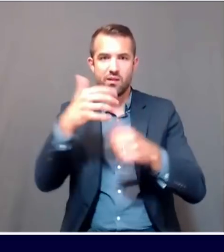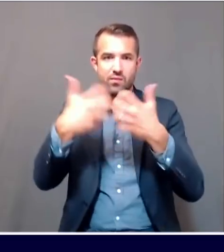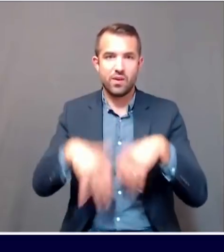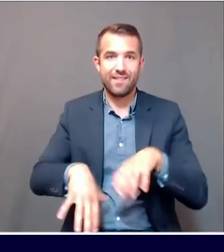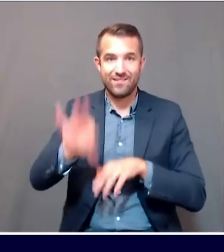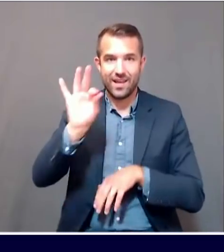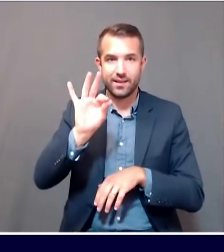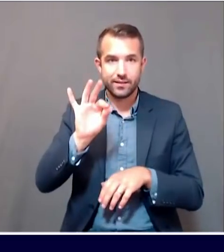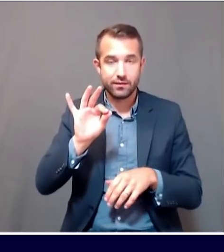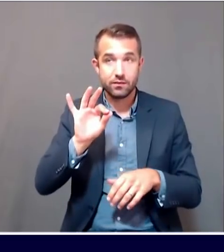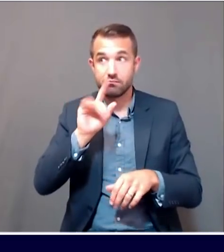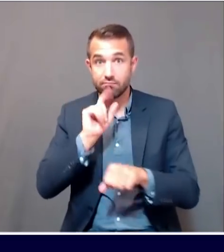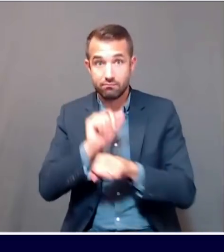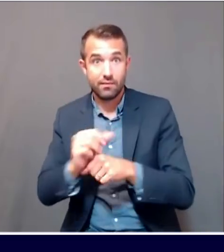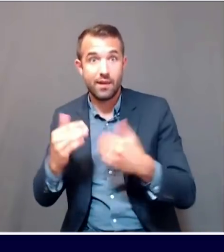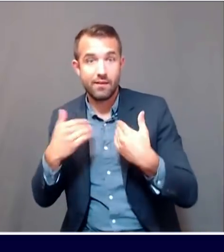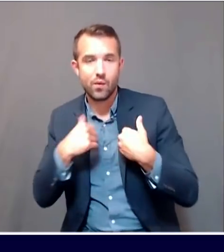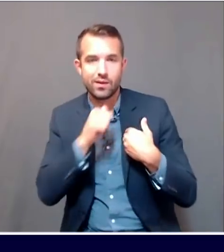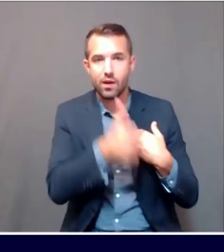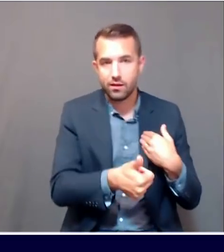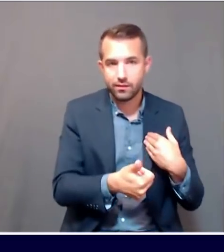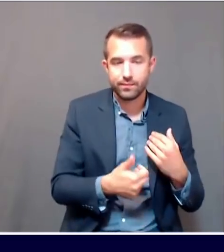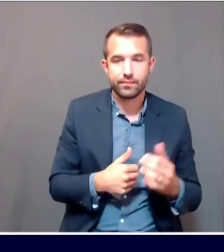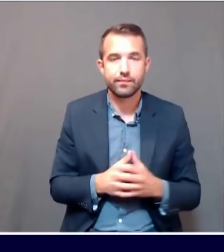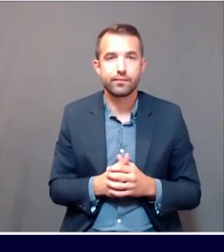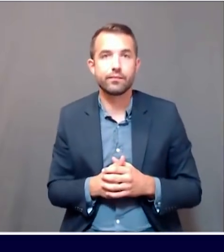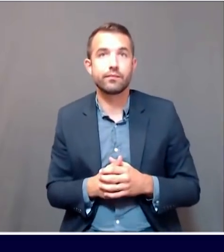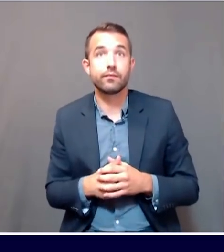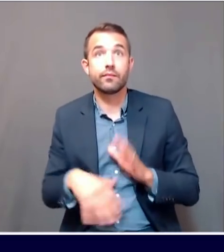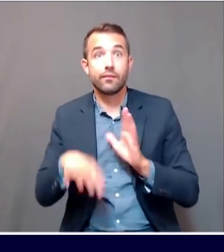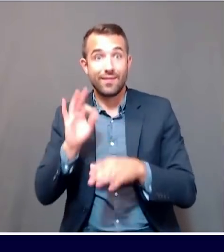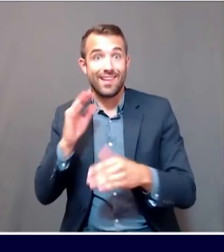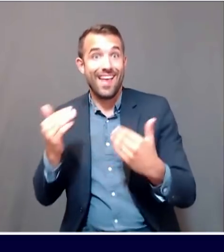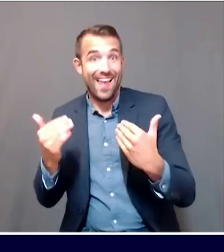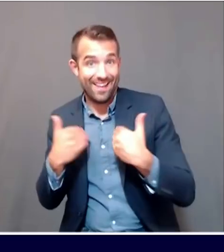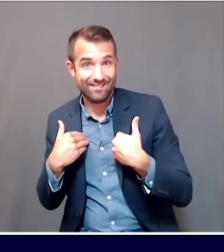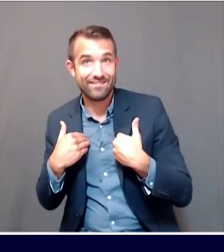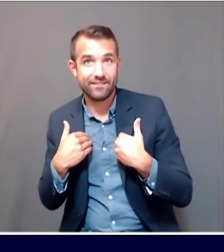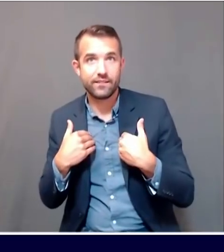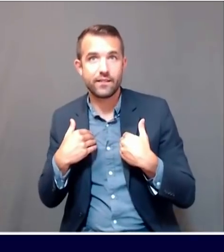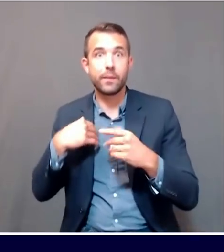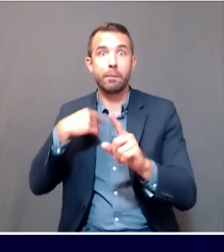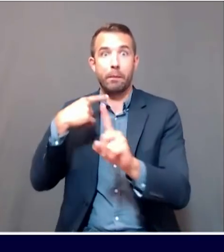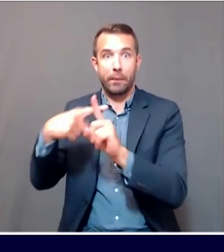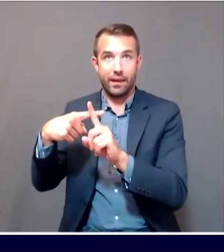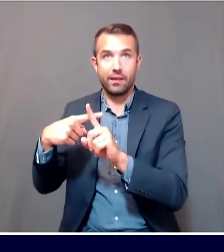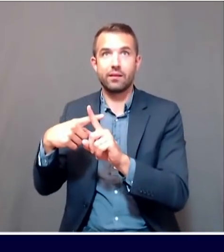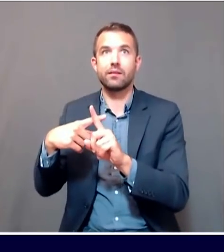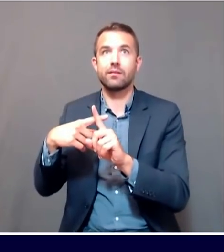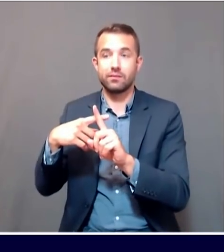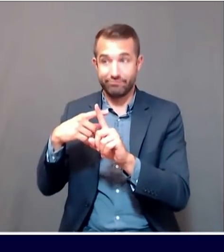it's positive, based on what we know right now, a positive result in